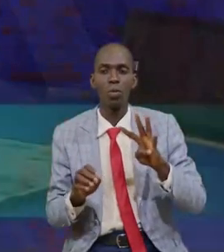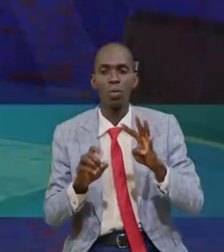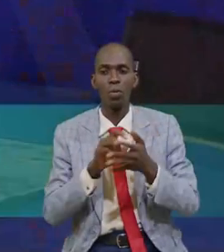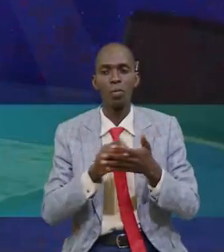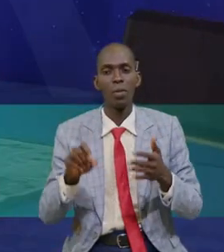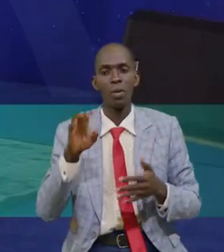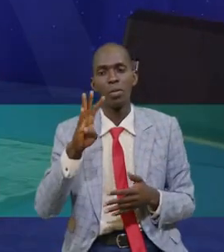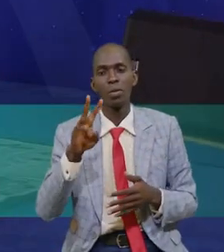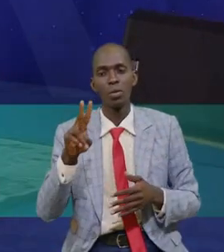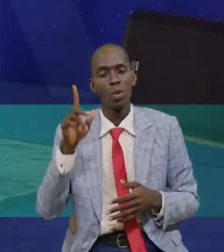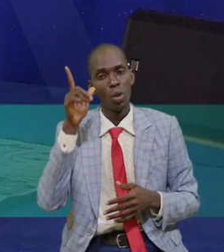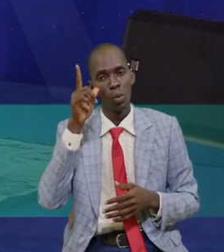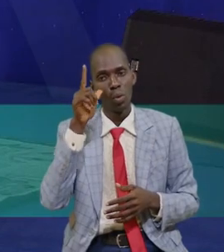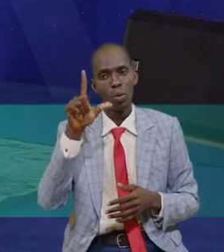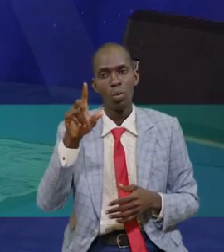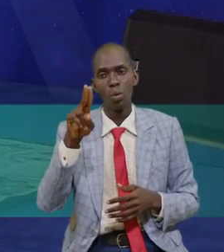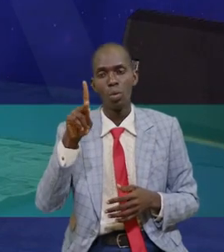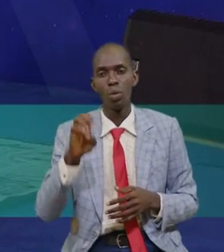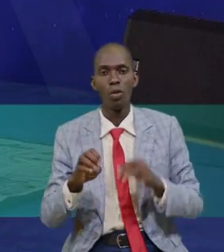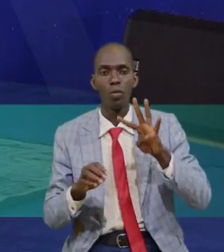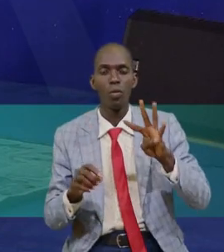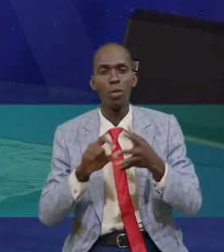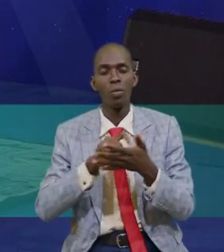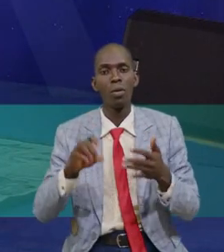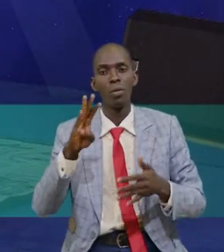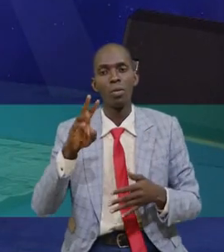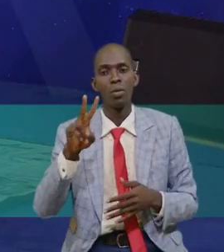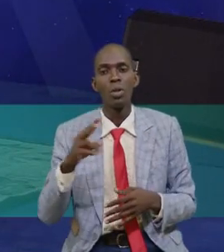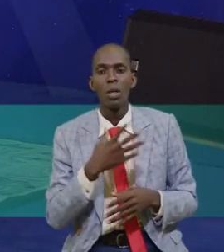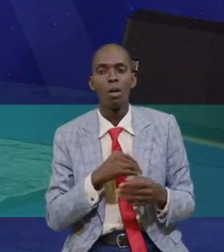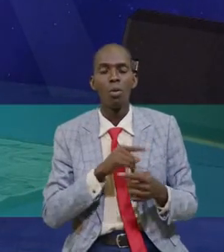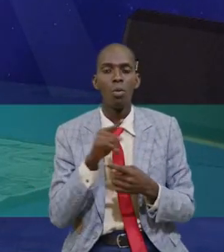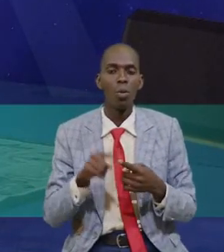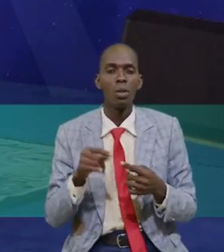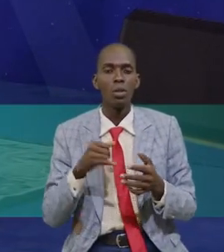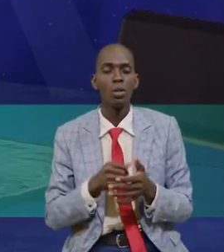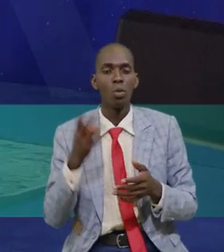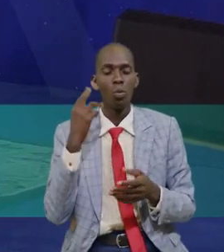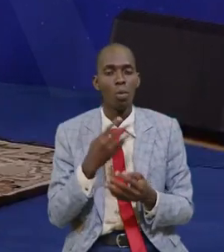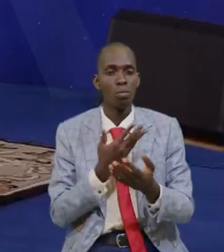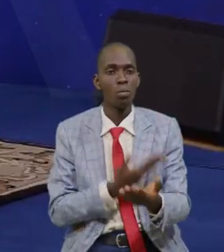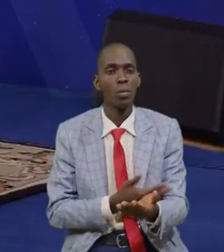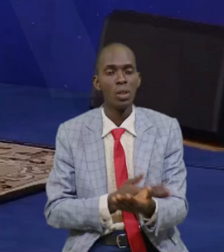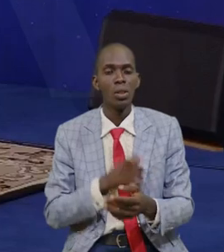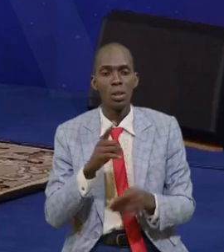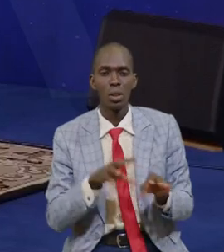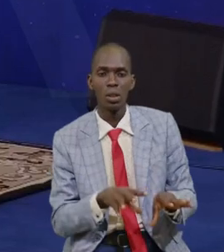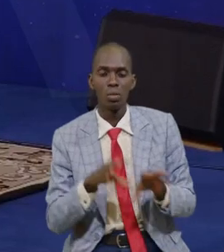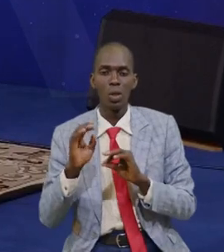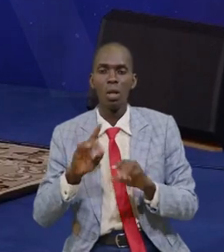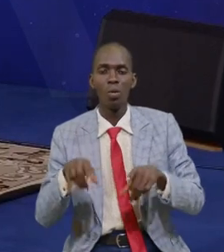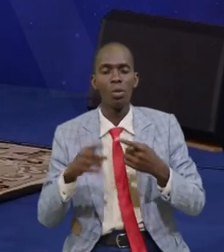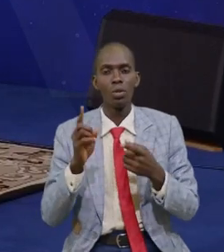chapter 4, verse 42, and when it was day, he departed and went into the